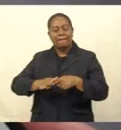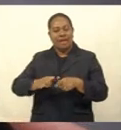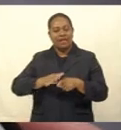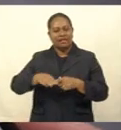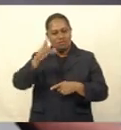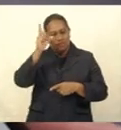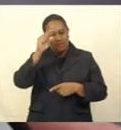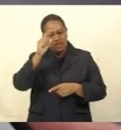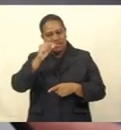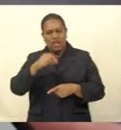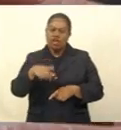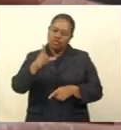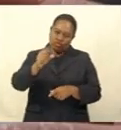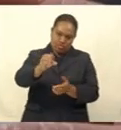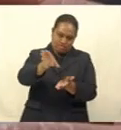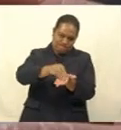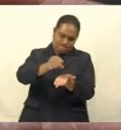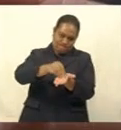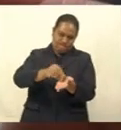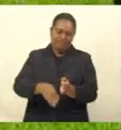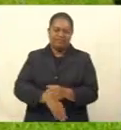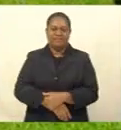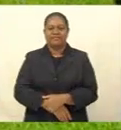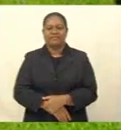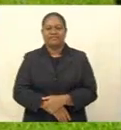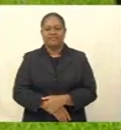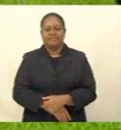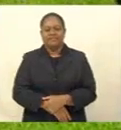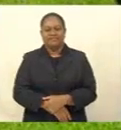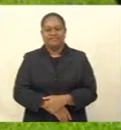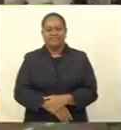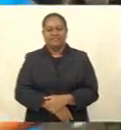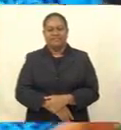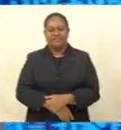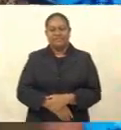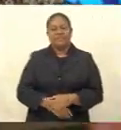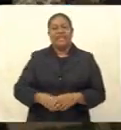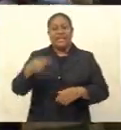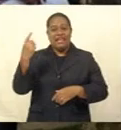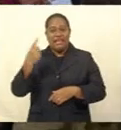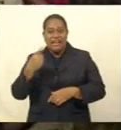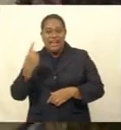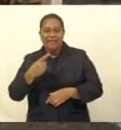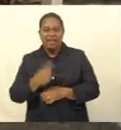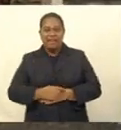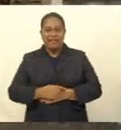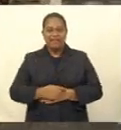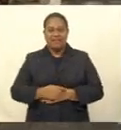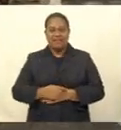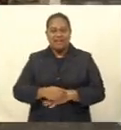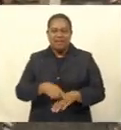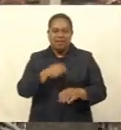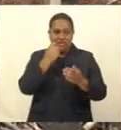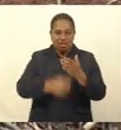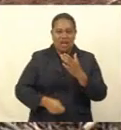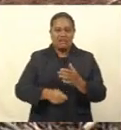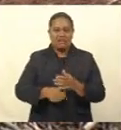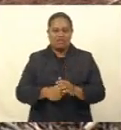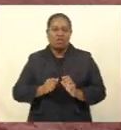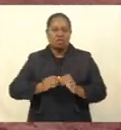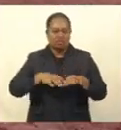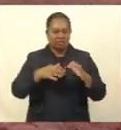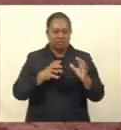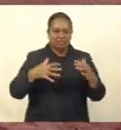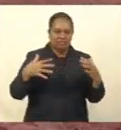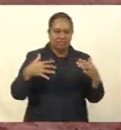app. Kritika Kumar, FBC News. Coming up, 11 fined for social gathering.